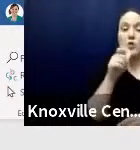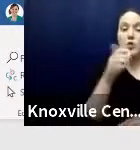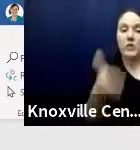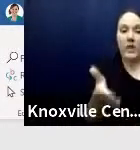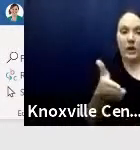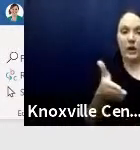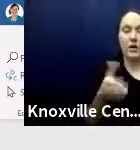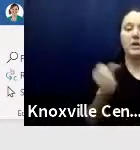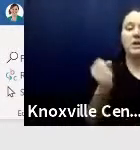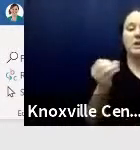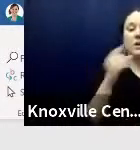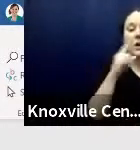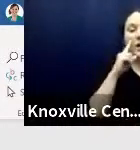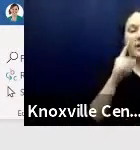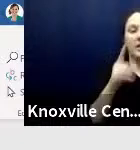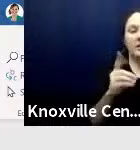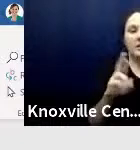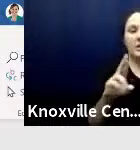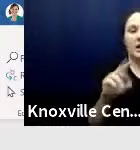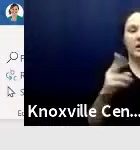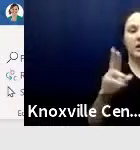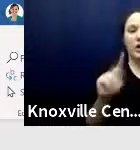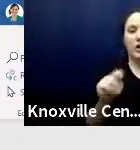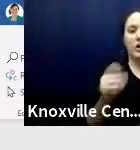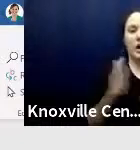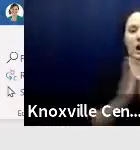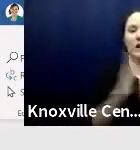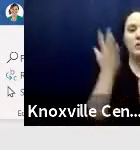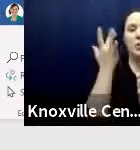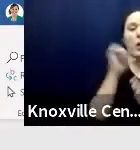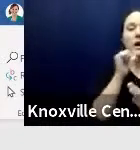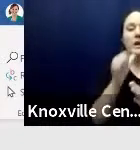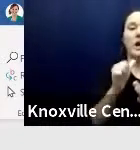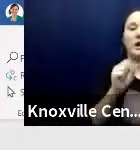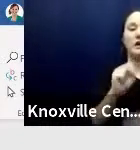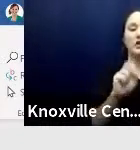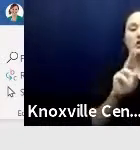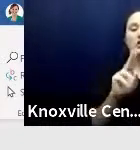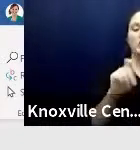what Dr. Hurt was asking about is why not a super majority.